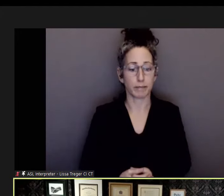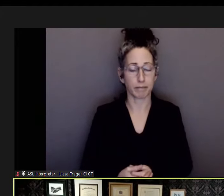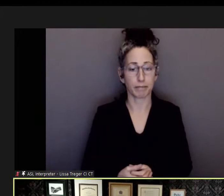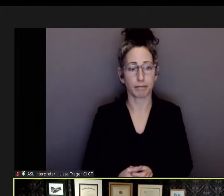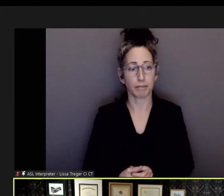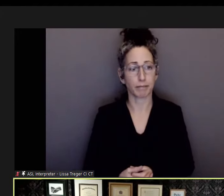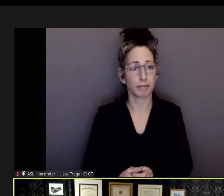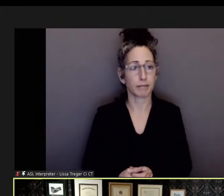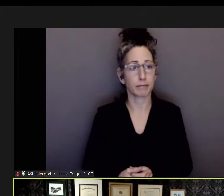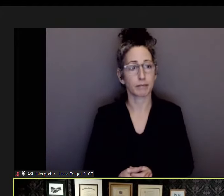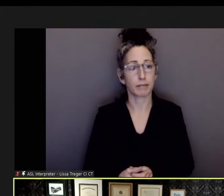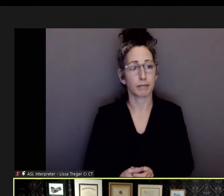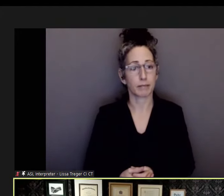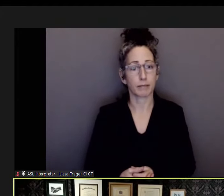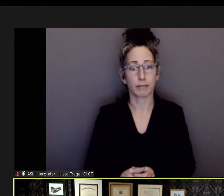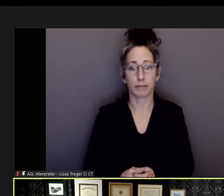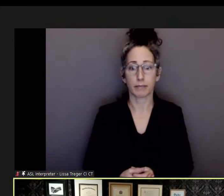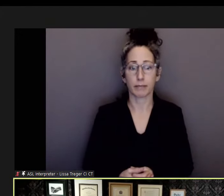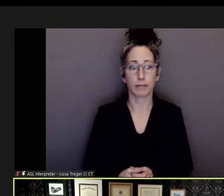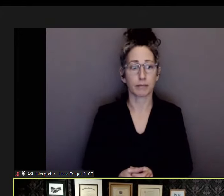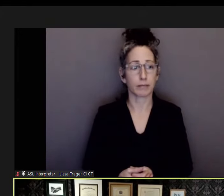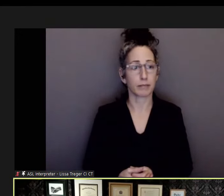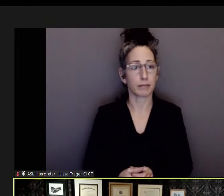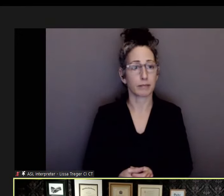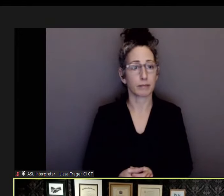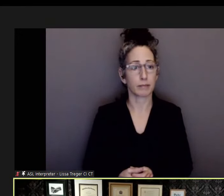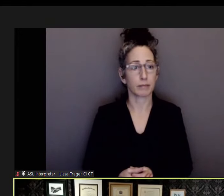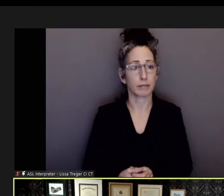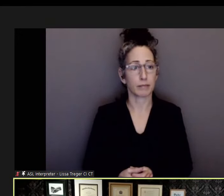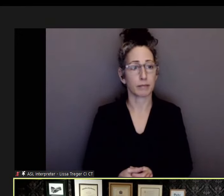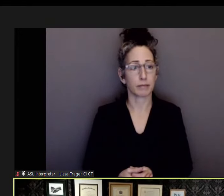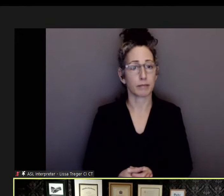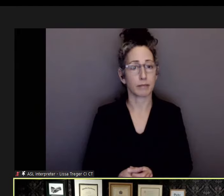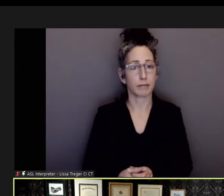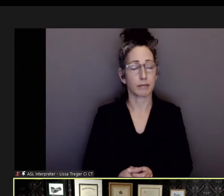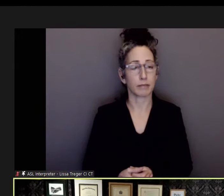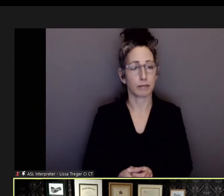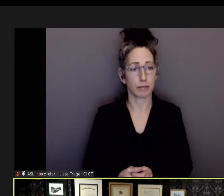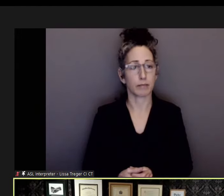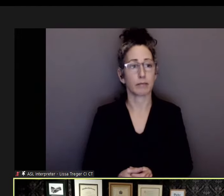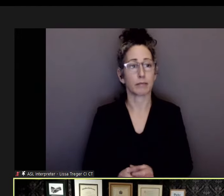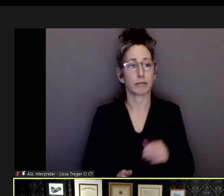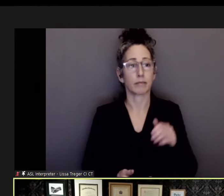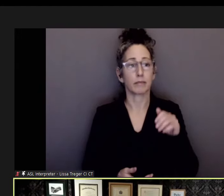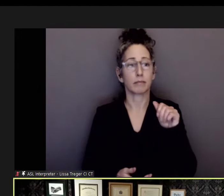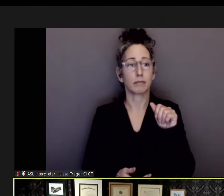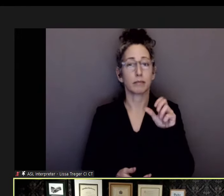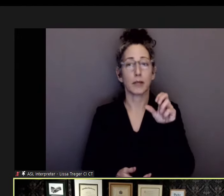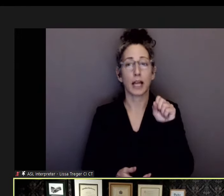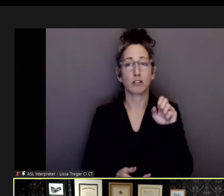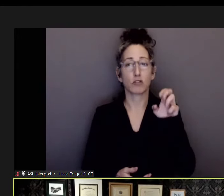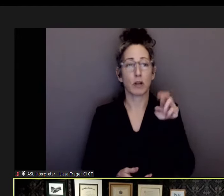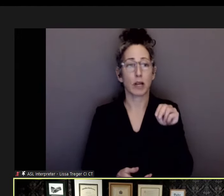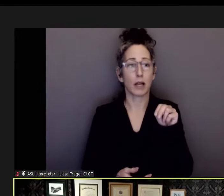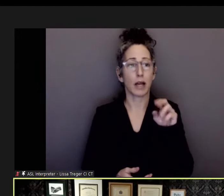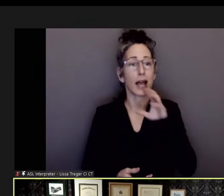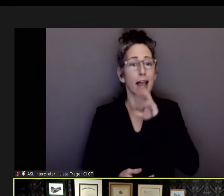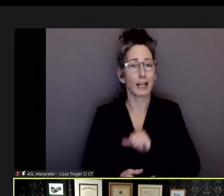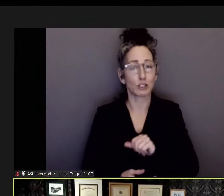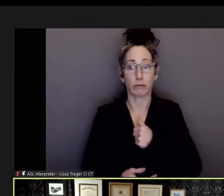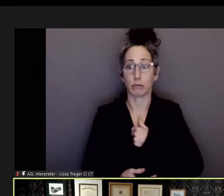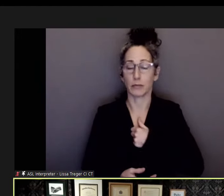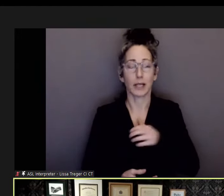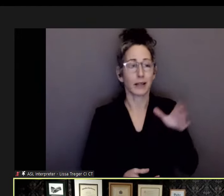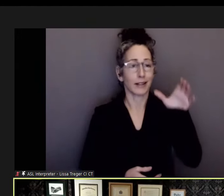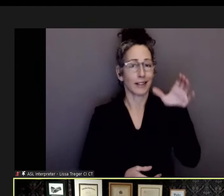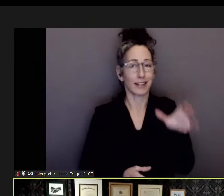Here's the age and and sex profile. Older individuals